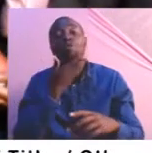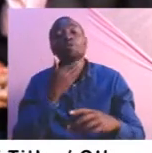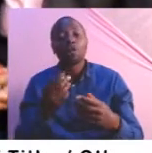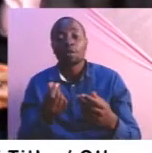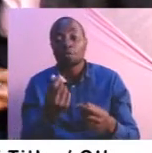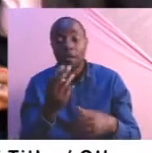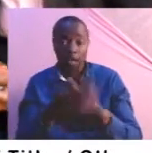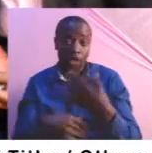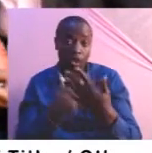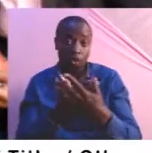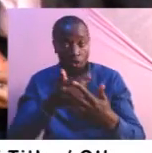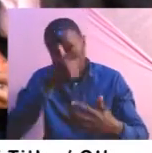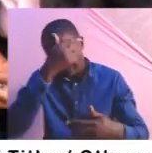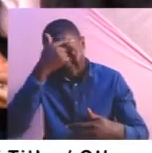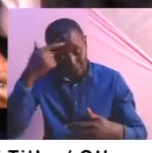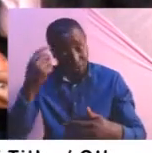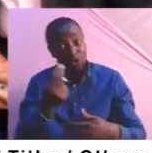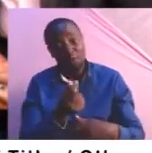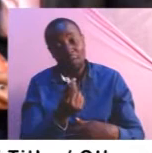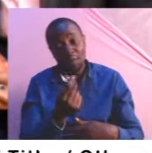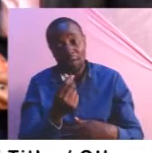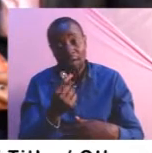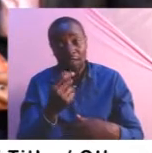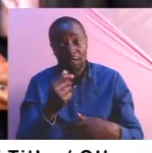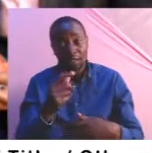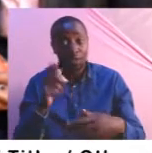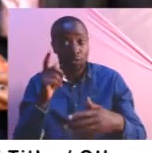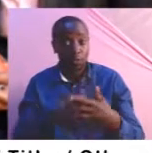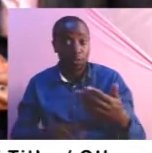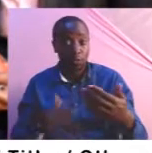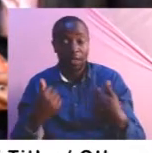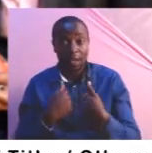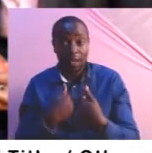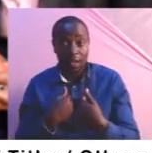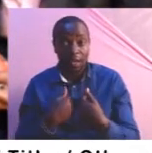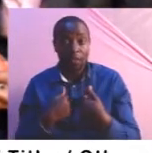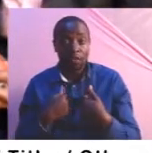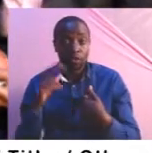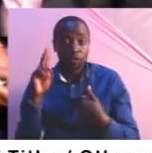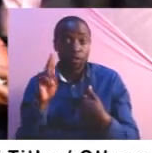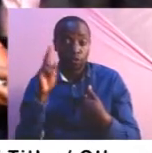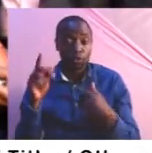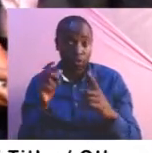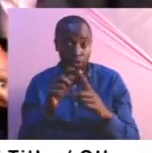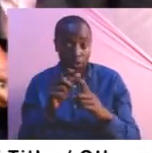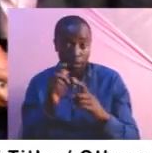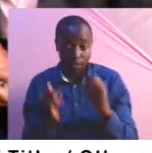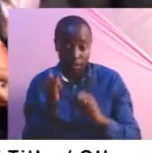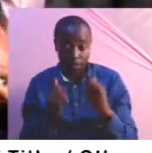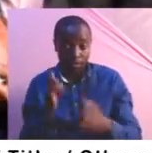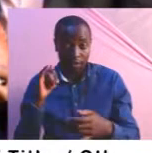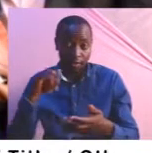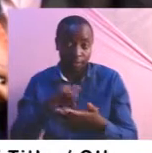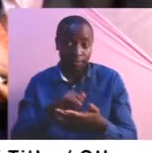these things is because of money. It is the bottom line. Anyway, we want to use the word of God to justify it.